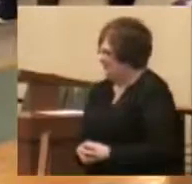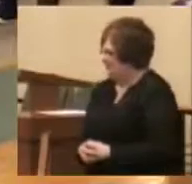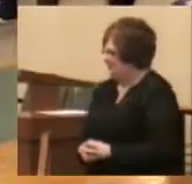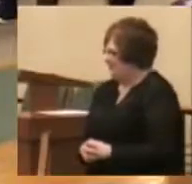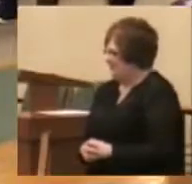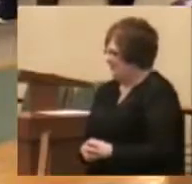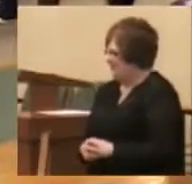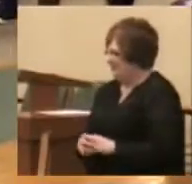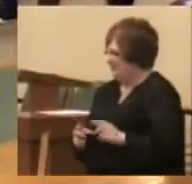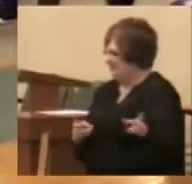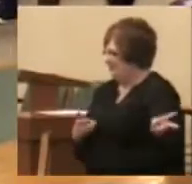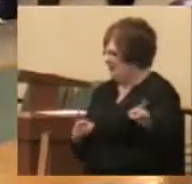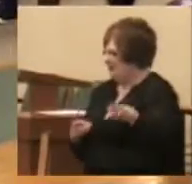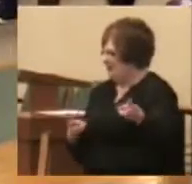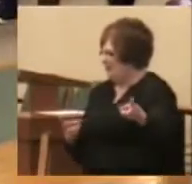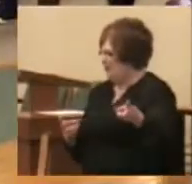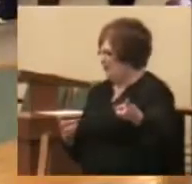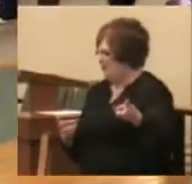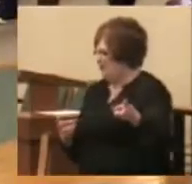Two of you hold that.